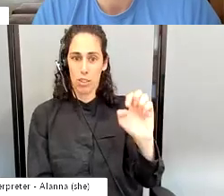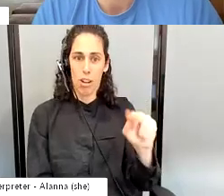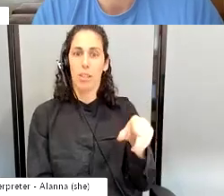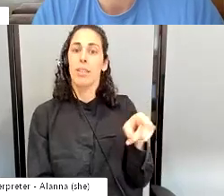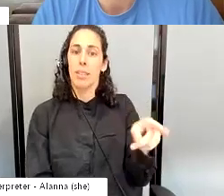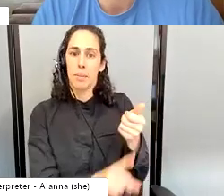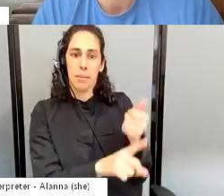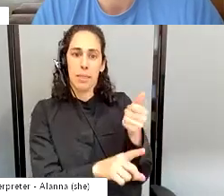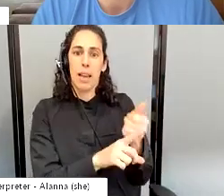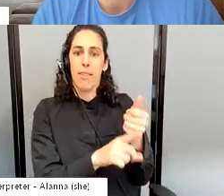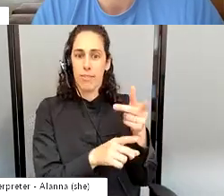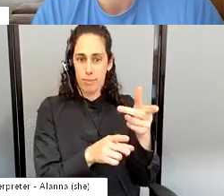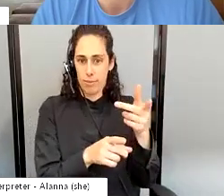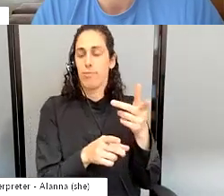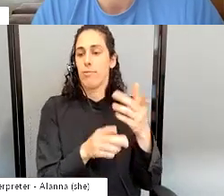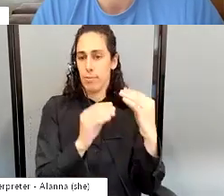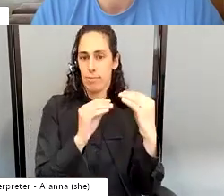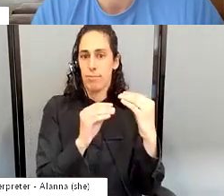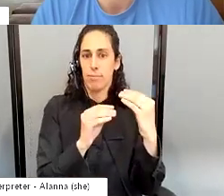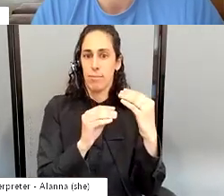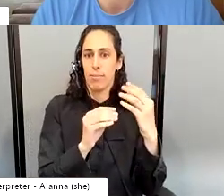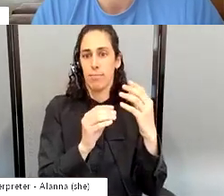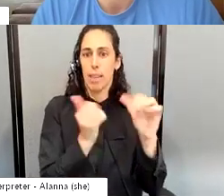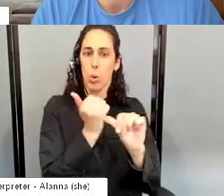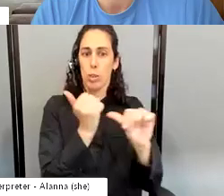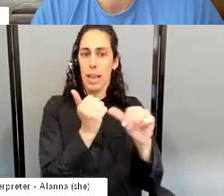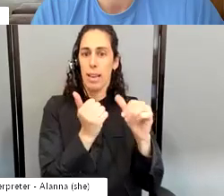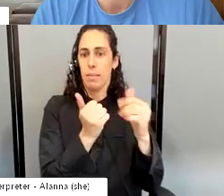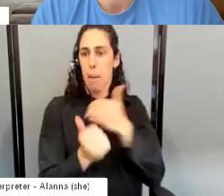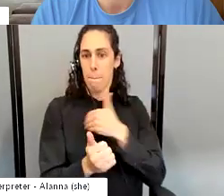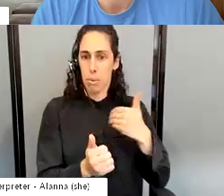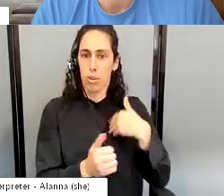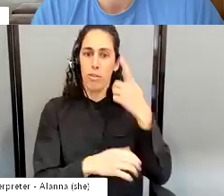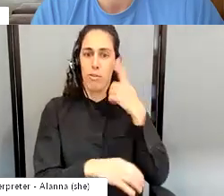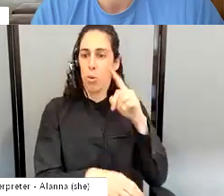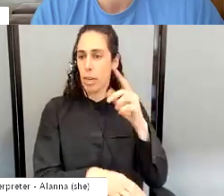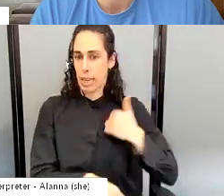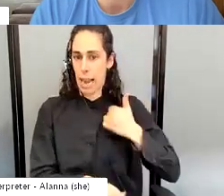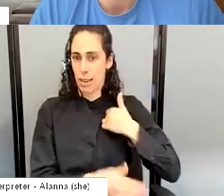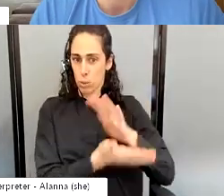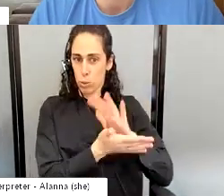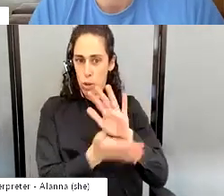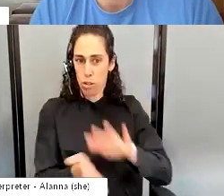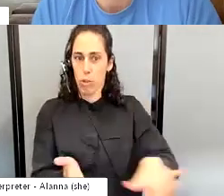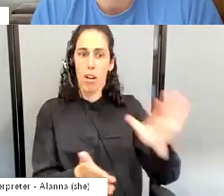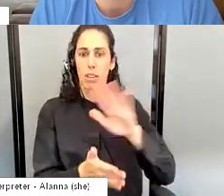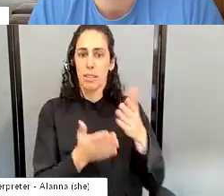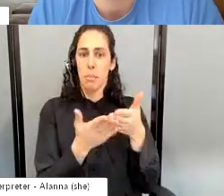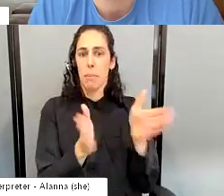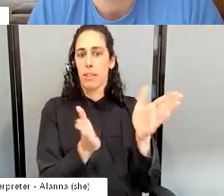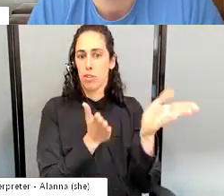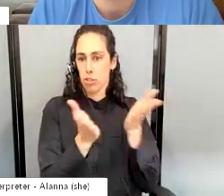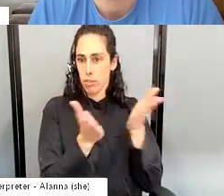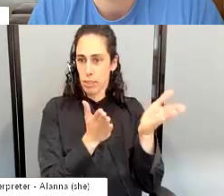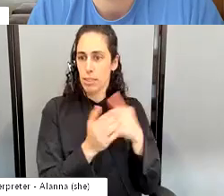Public Services Digital Academy. So again, the mission to help public servants and their leadership gain knowledge and skills to flourish